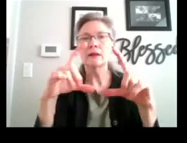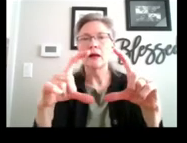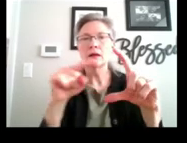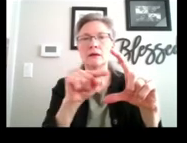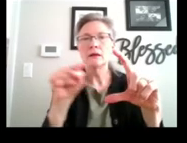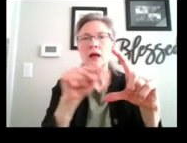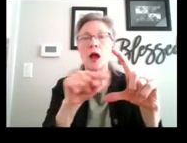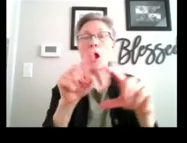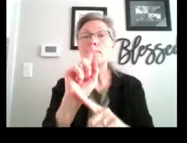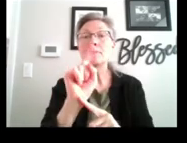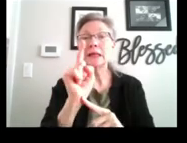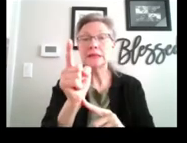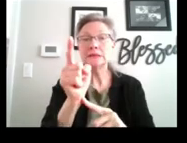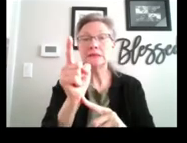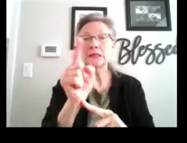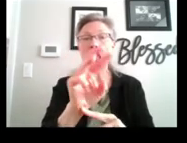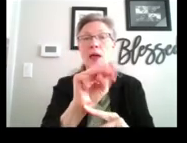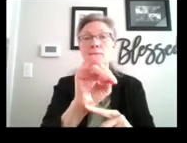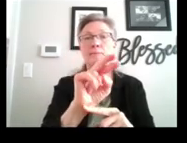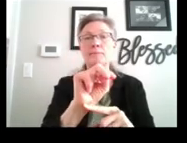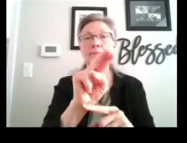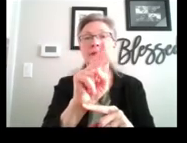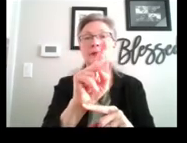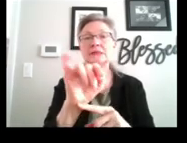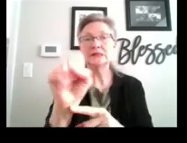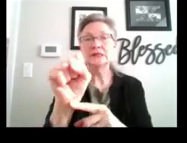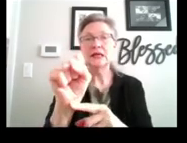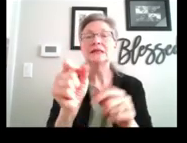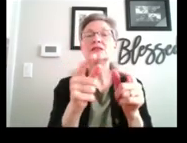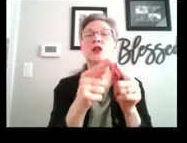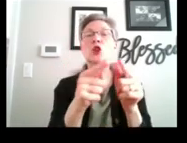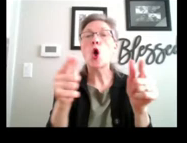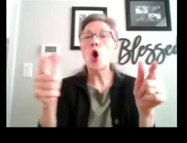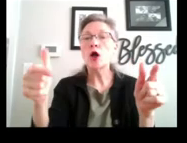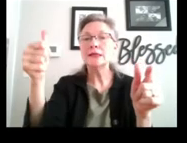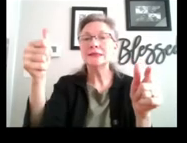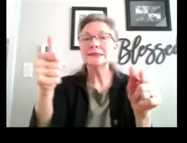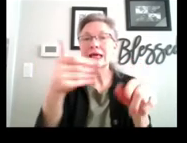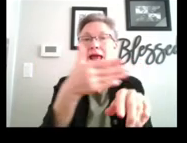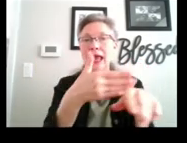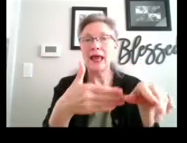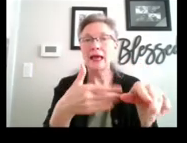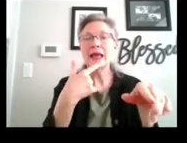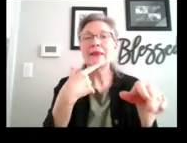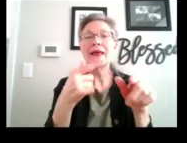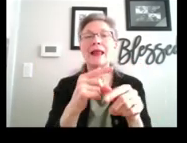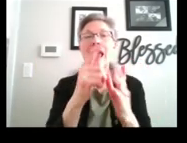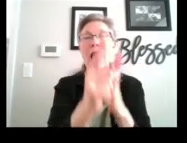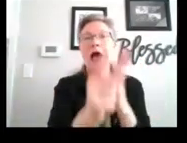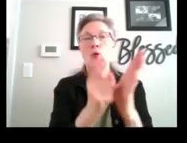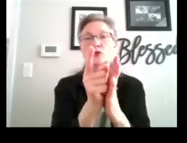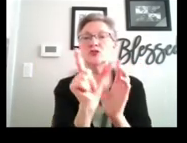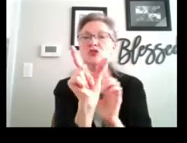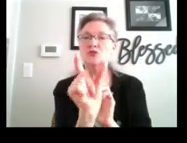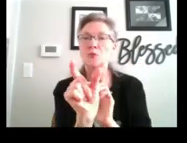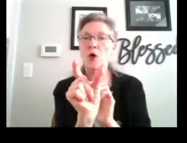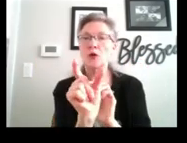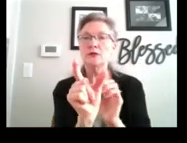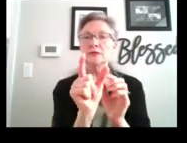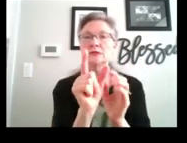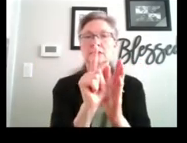our minutes, which is that bigger of the 2 black hands on the clock. And then we can also use hours, which is that smaller of